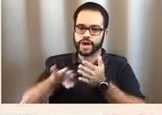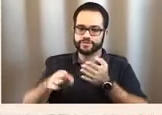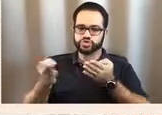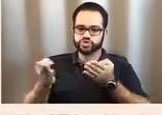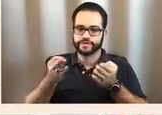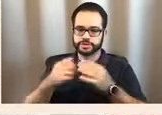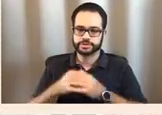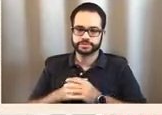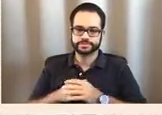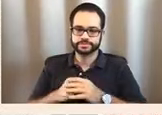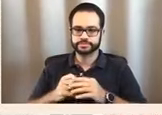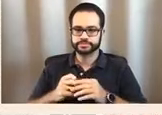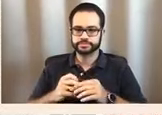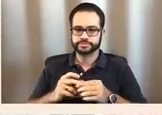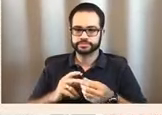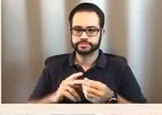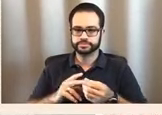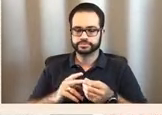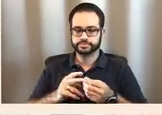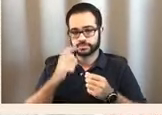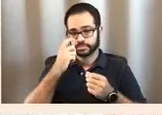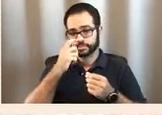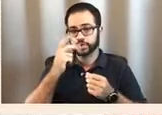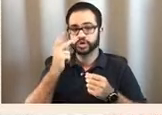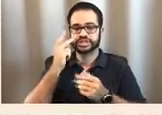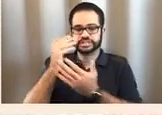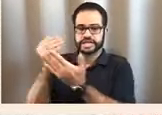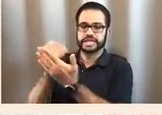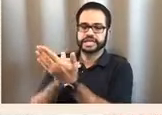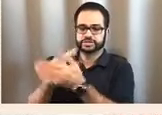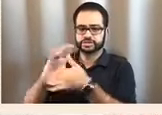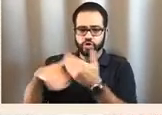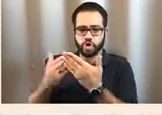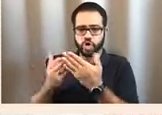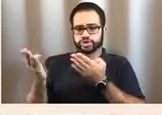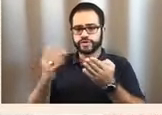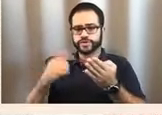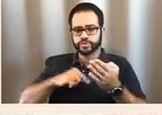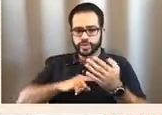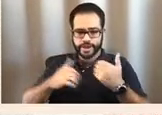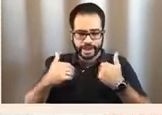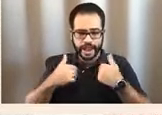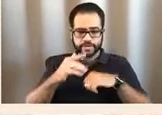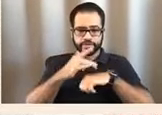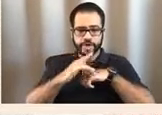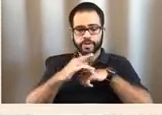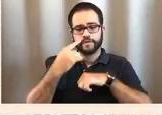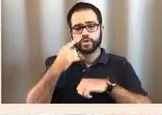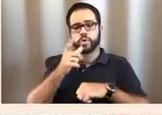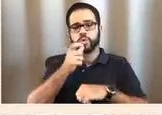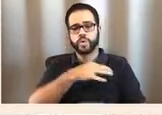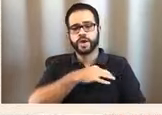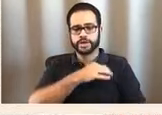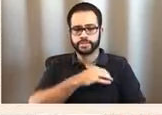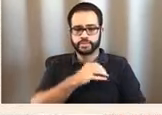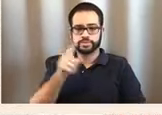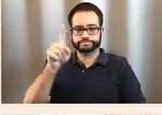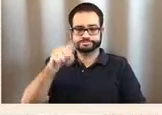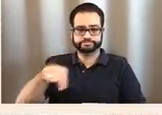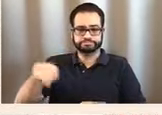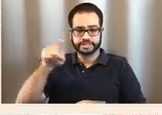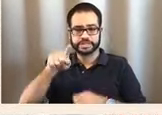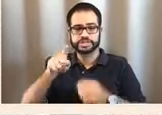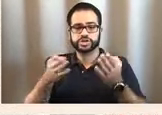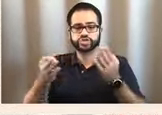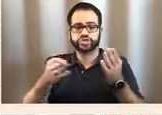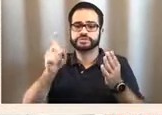On this slide, you'll see a list of all the services that are available to eligible waiver enrollees. These services must be prior approved